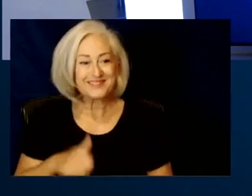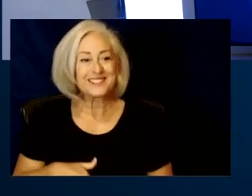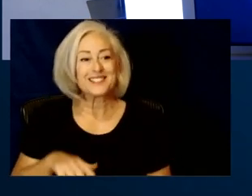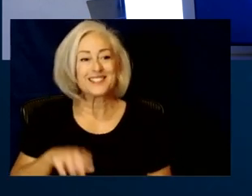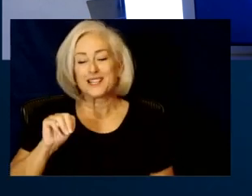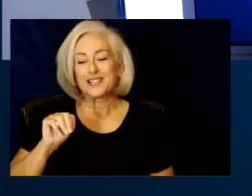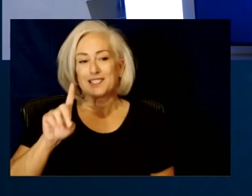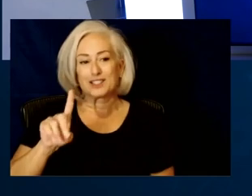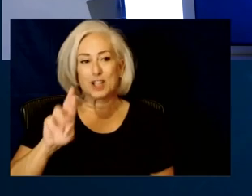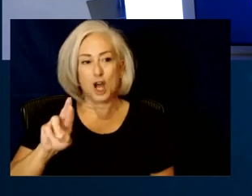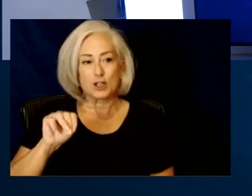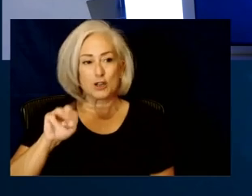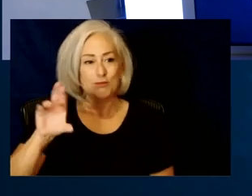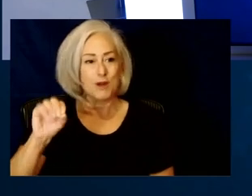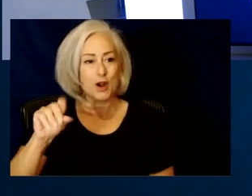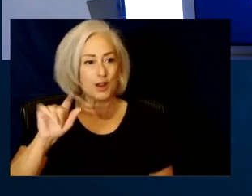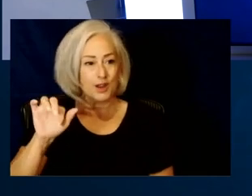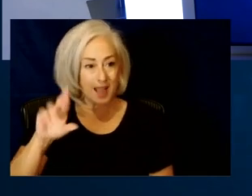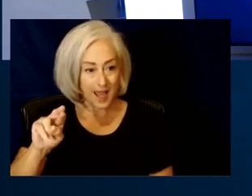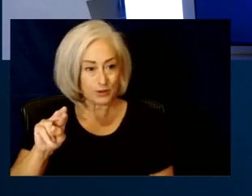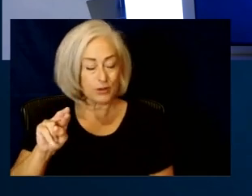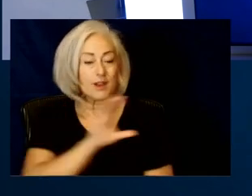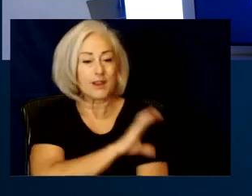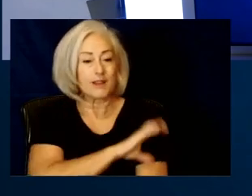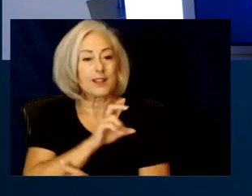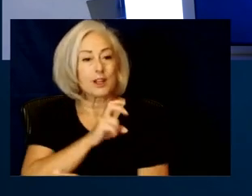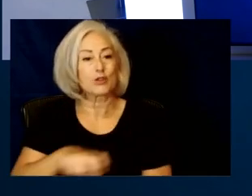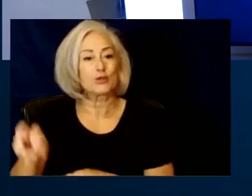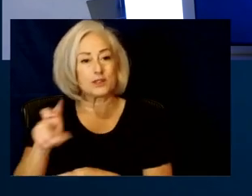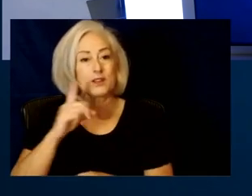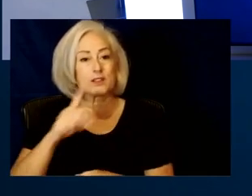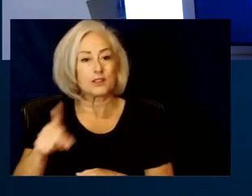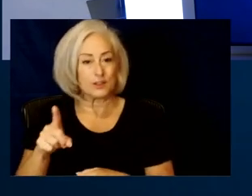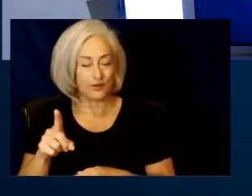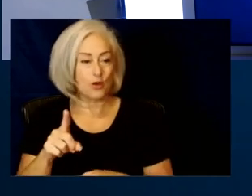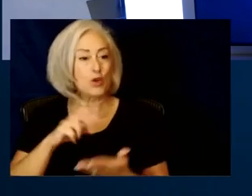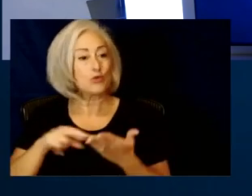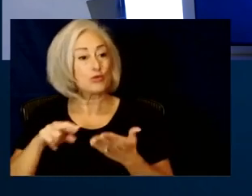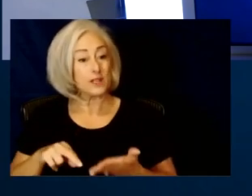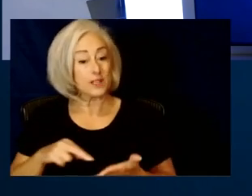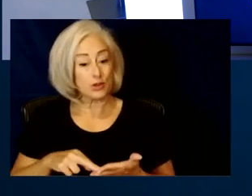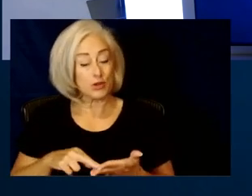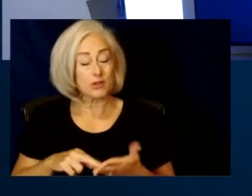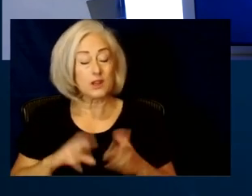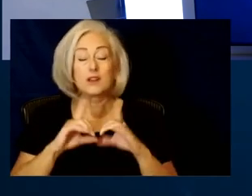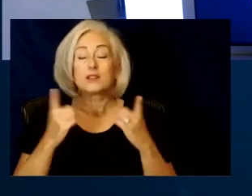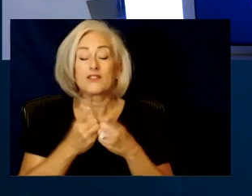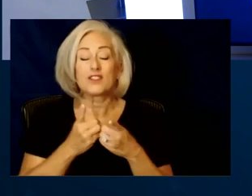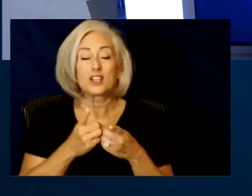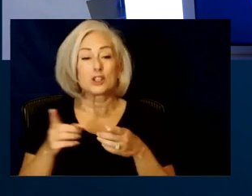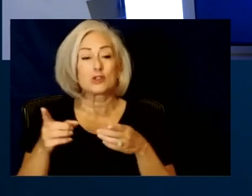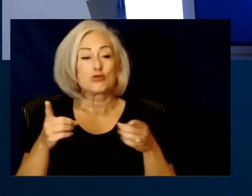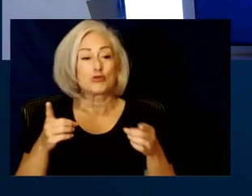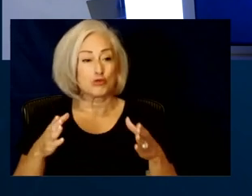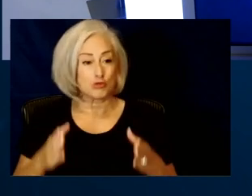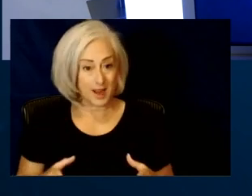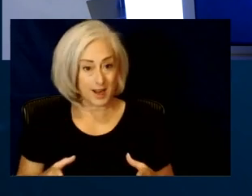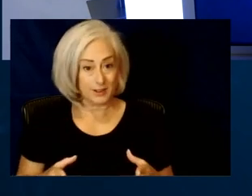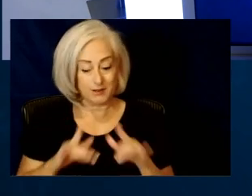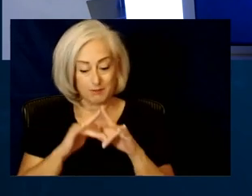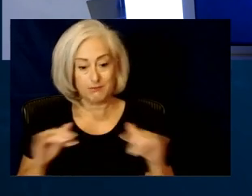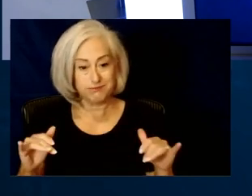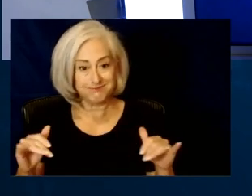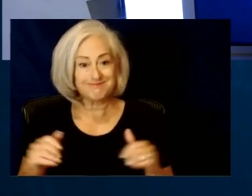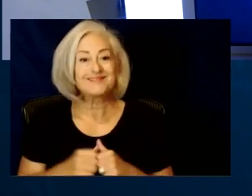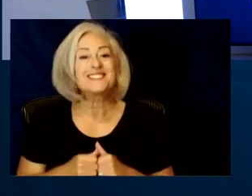Translational Research at the Kansas University Medical Center and Critical Care Specialist and Division Director for Pulmonary and Critical Care. Lots of stuff there at the health system. He's a